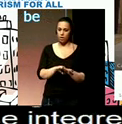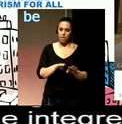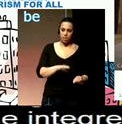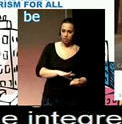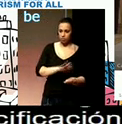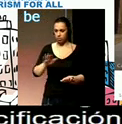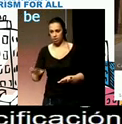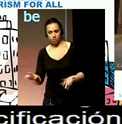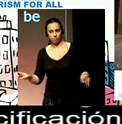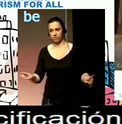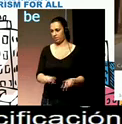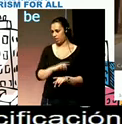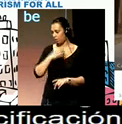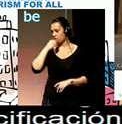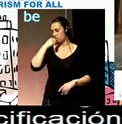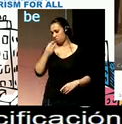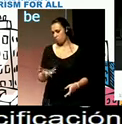It will work